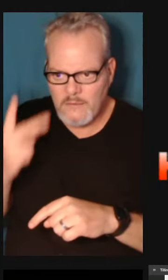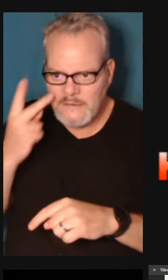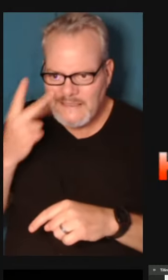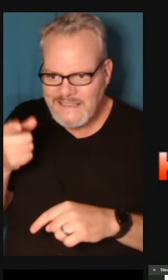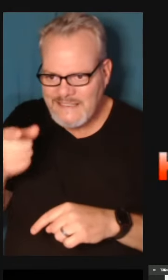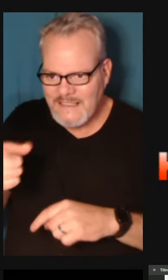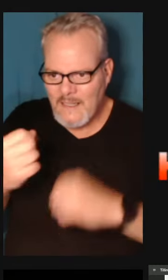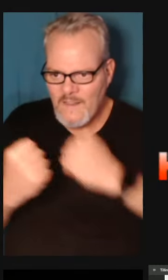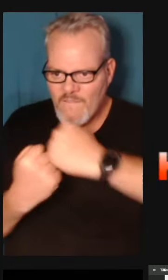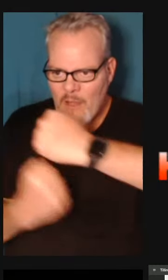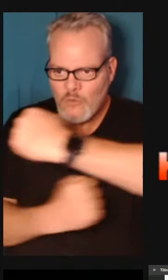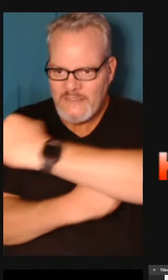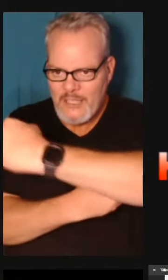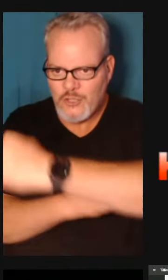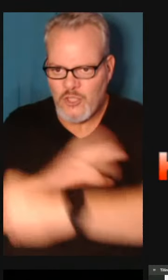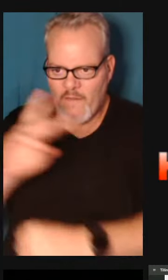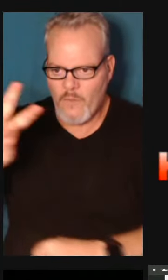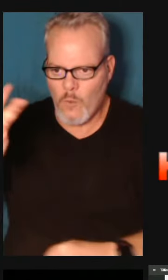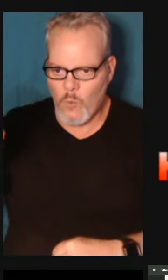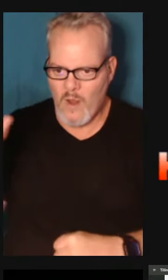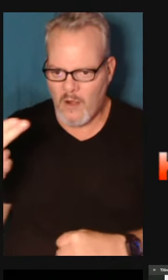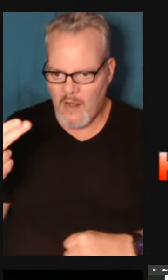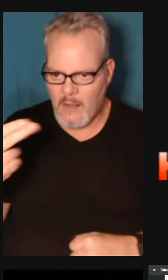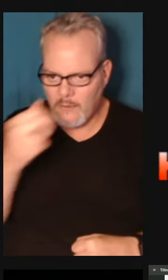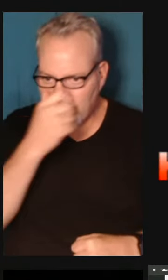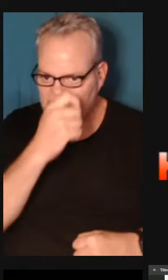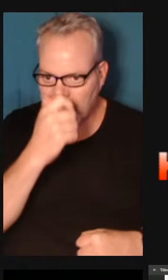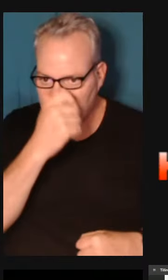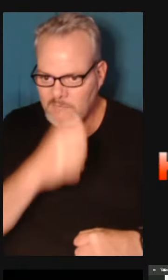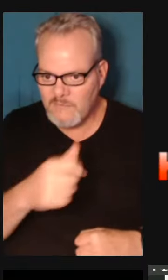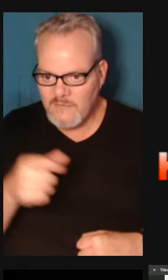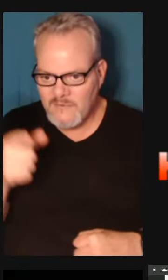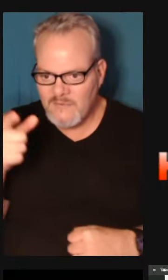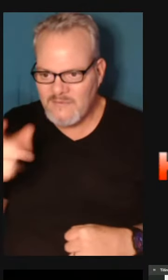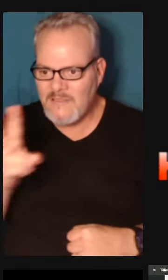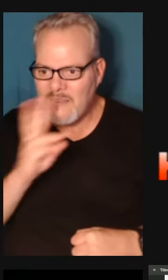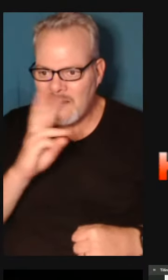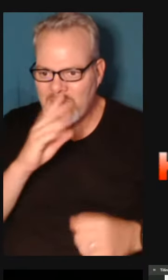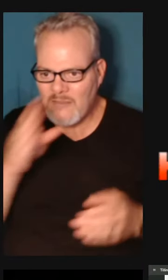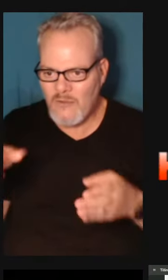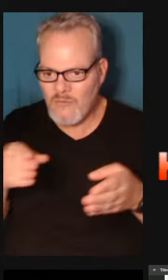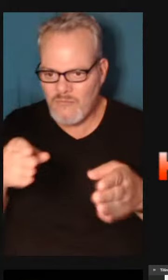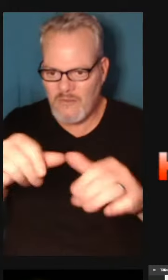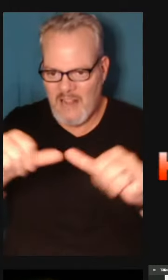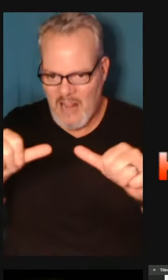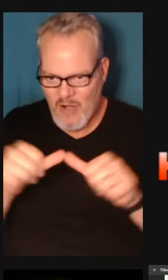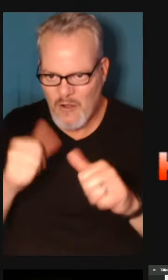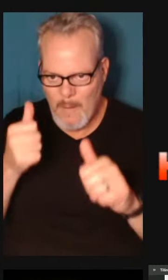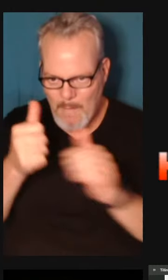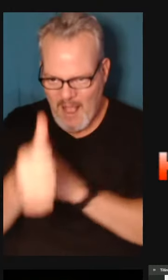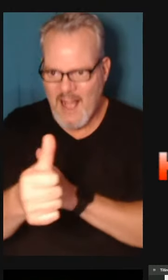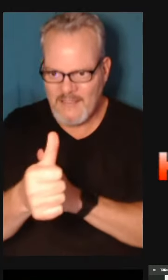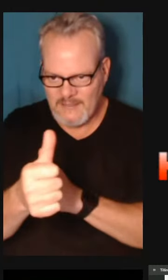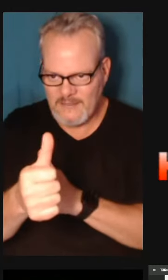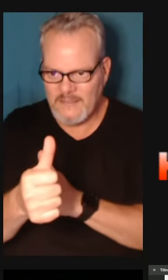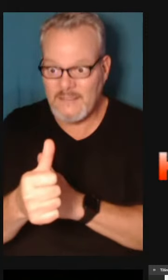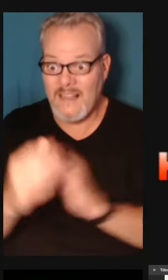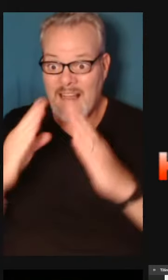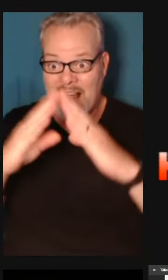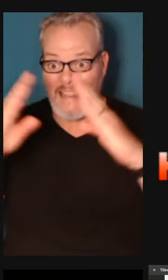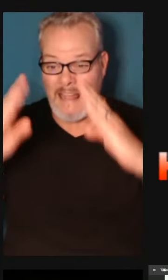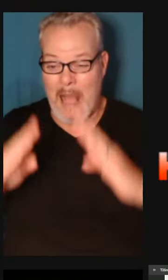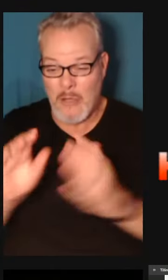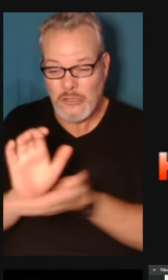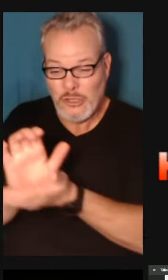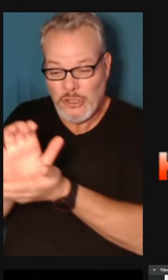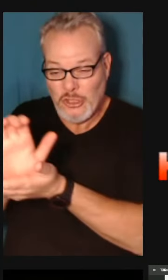foundation of a warehouse at Honuapo Harbor, past Punalu'u down the coast. The house shoved 25 yards